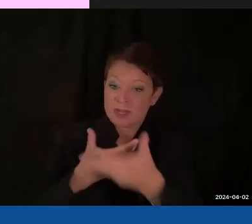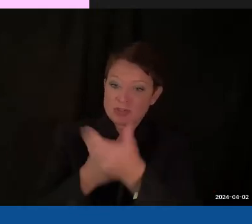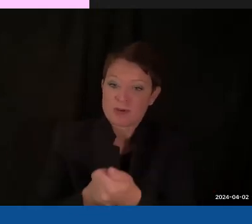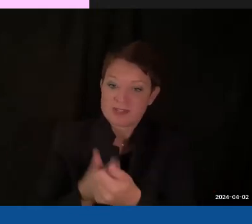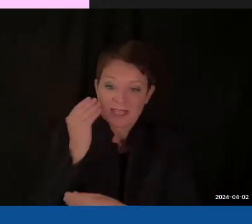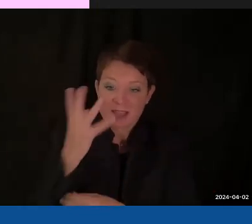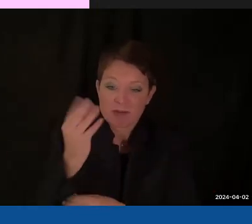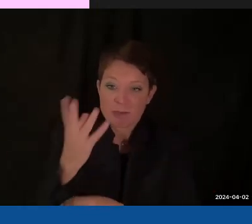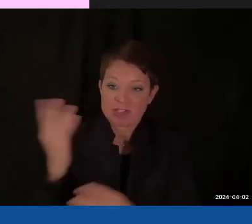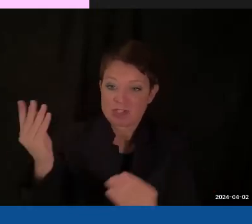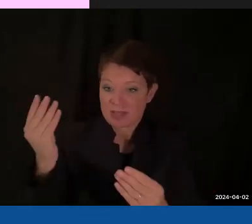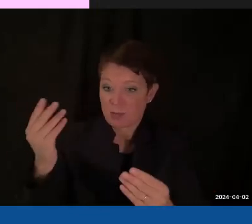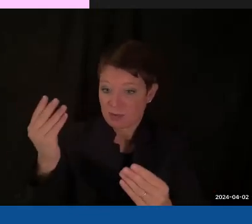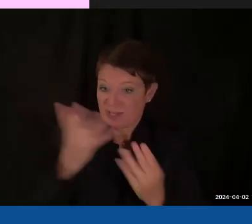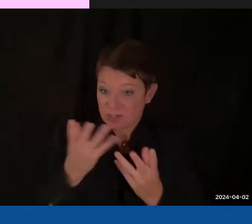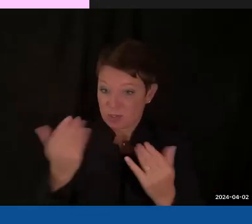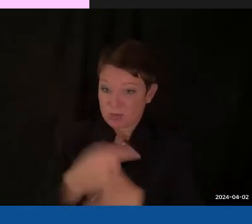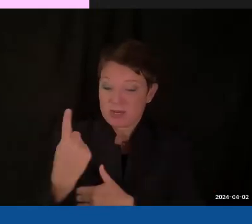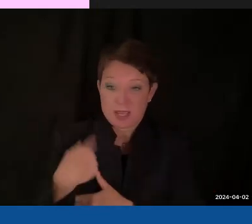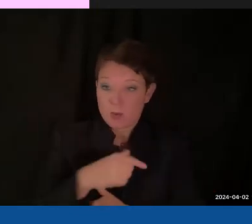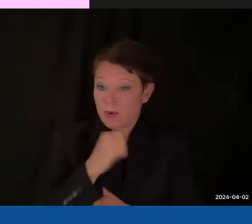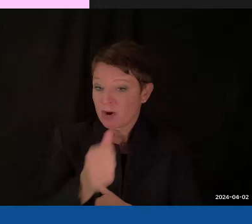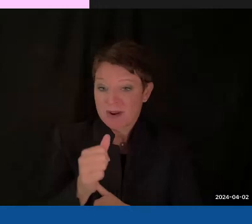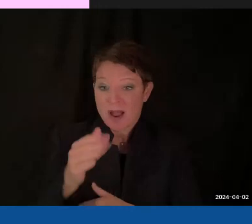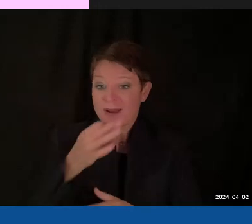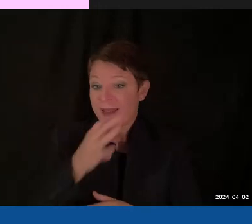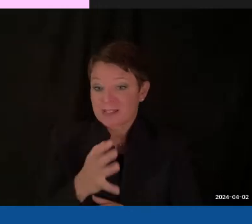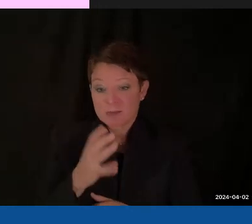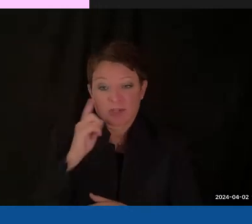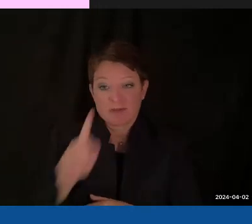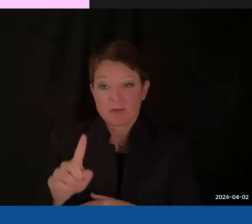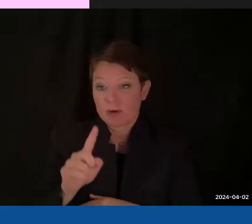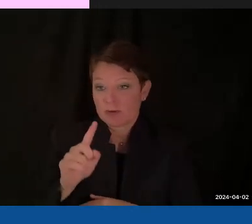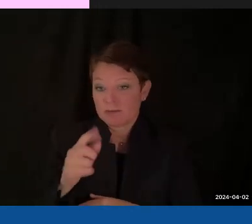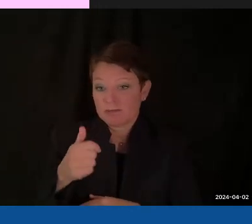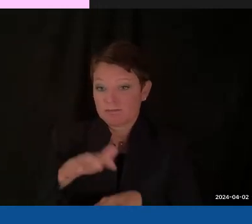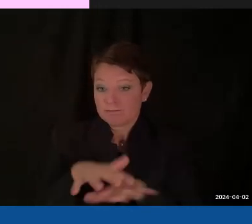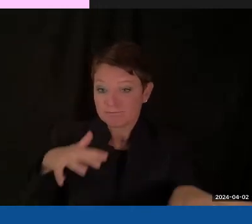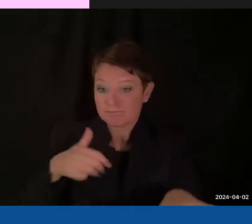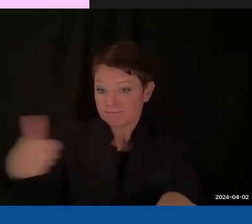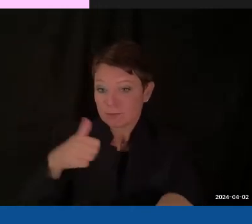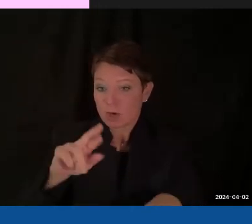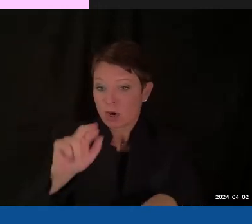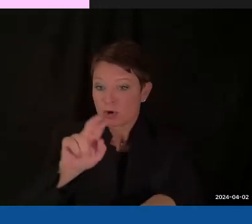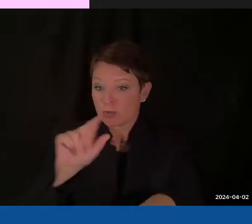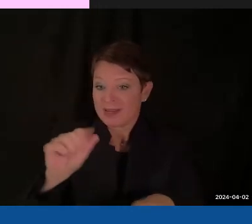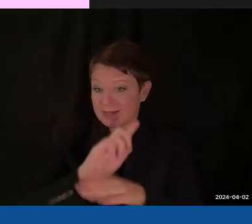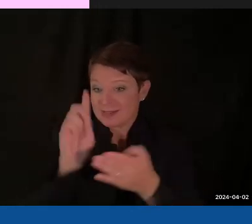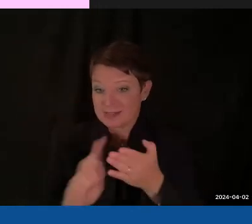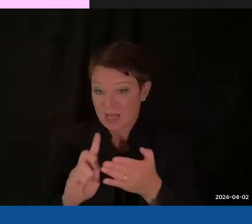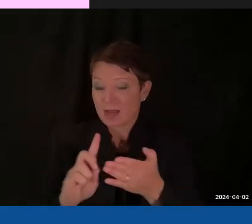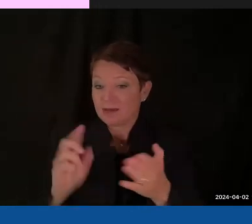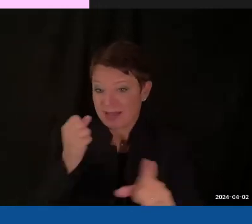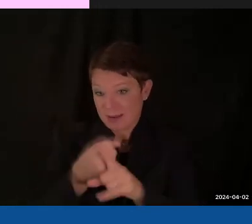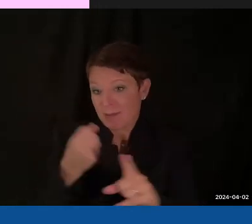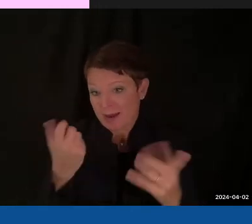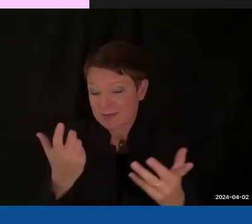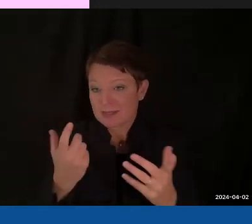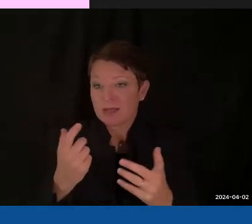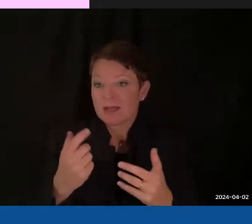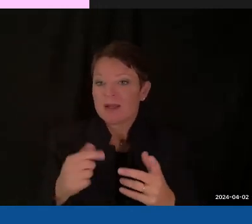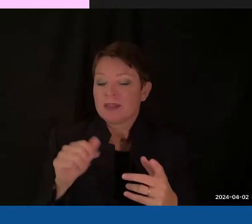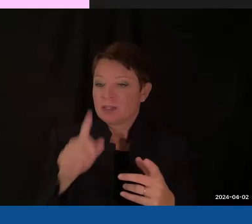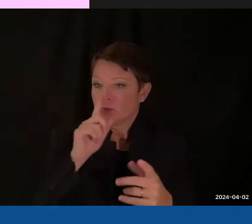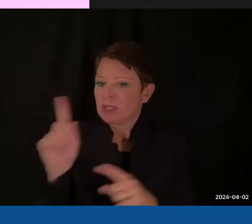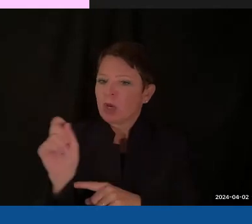the information that's being provided to us, because we are not experts in, arena design or that kind of impact. So this is